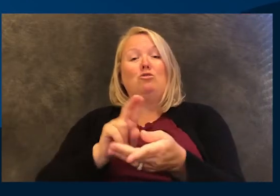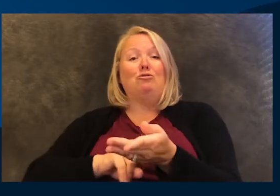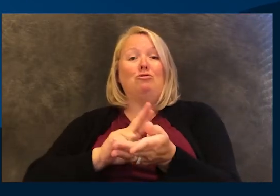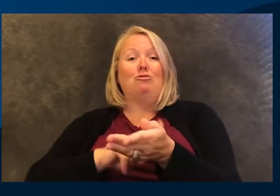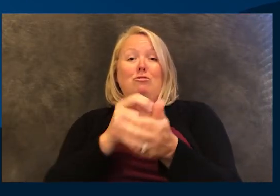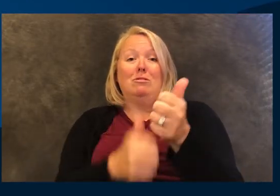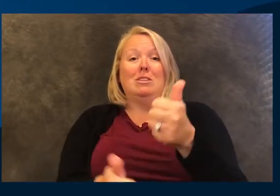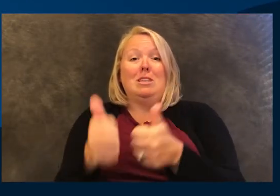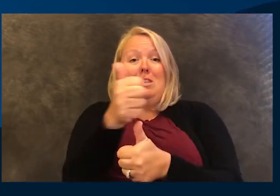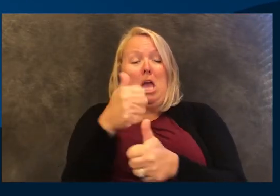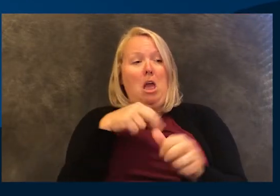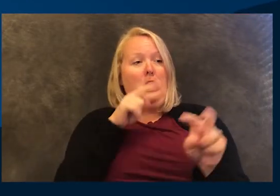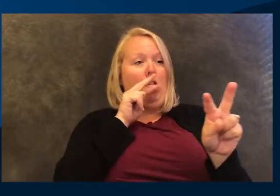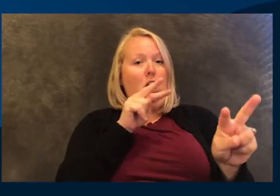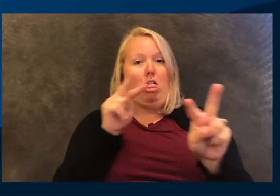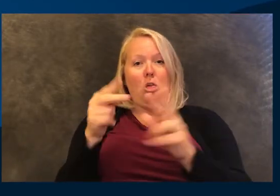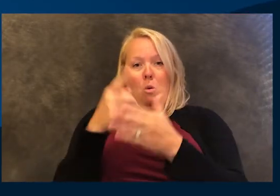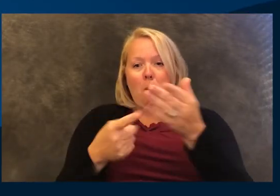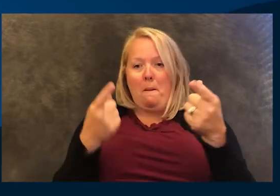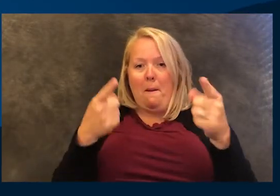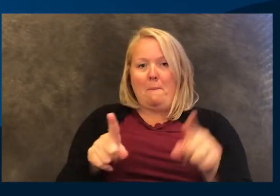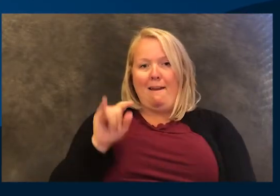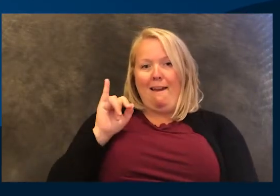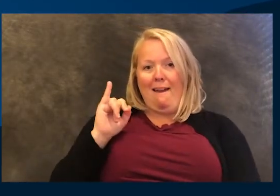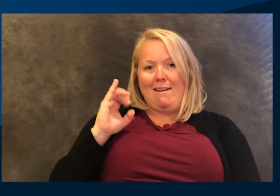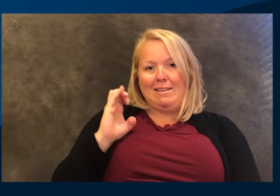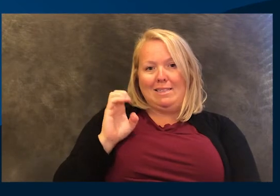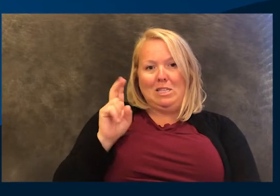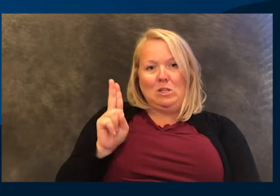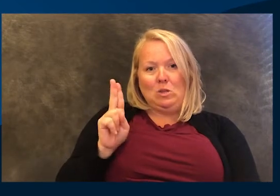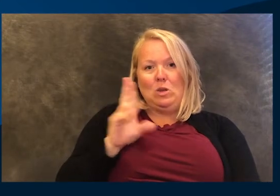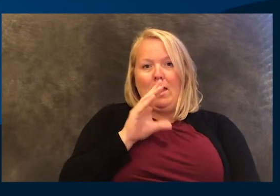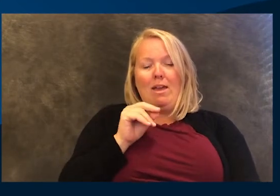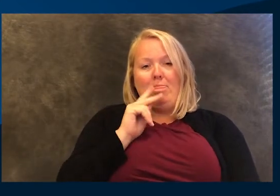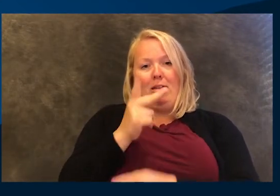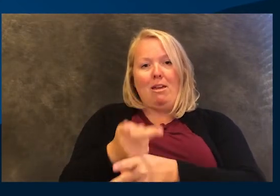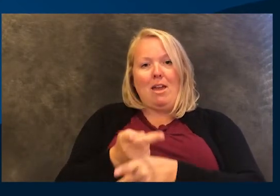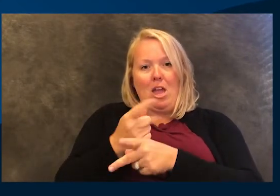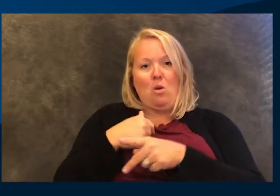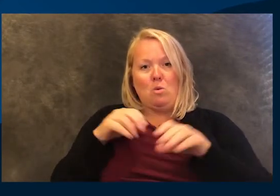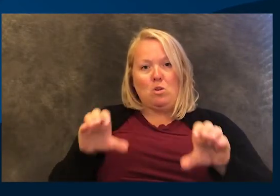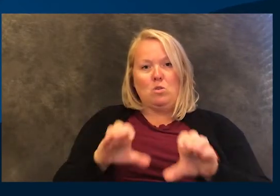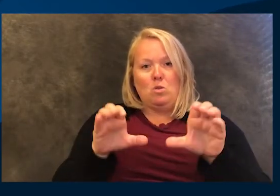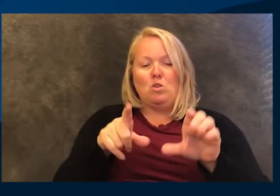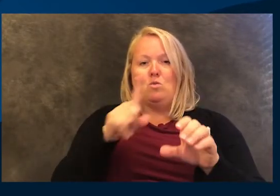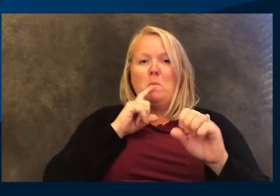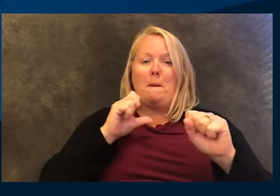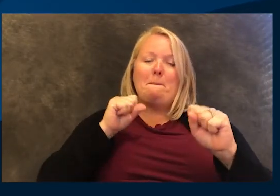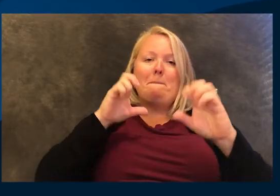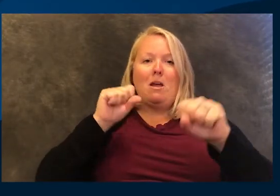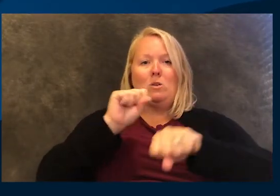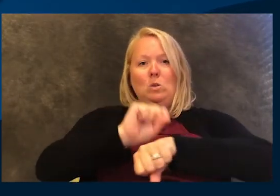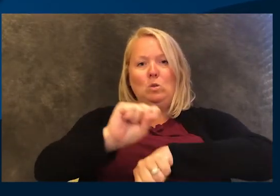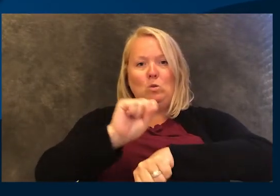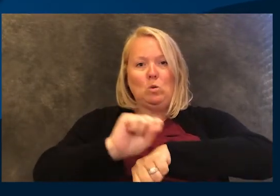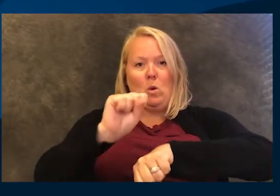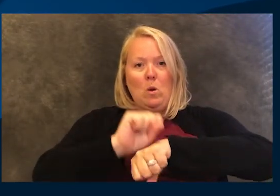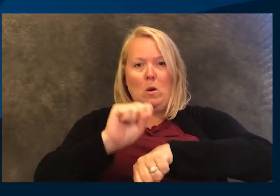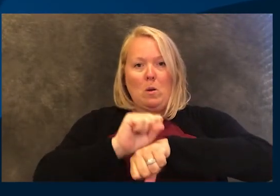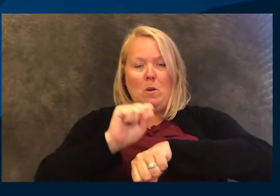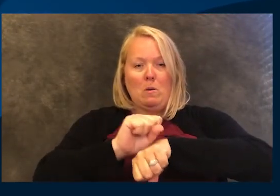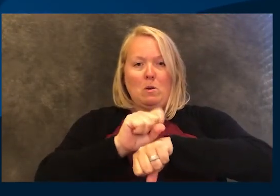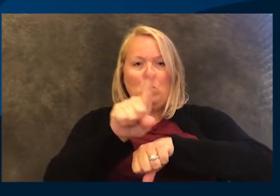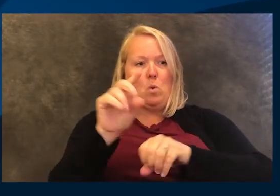been happening between our ICUs and the care that we need to deliver, and you have done an amazing job ensuring that you move patients